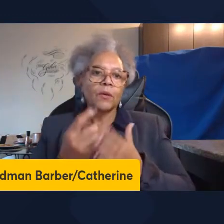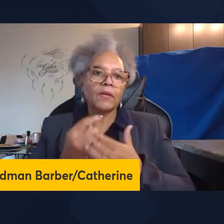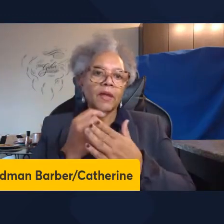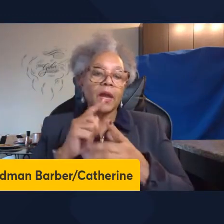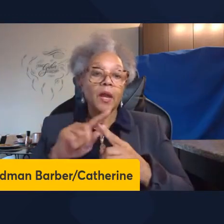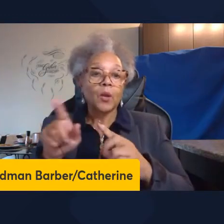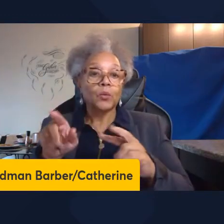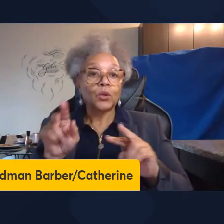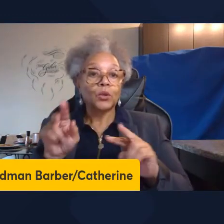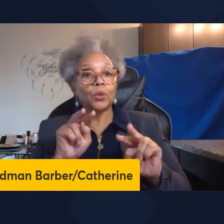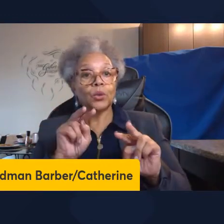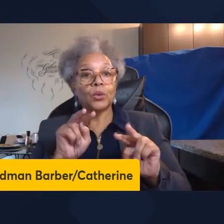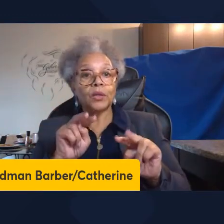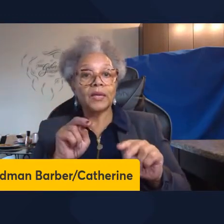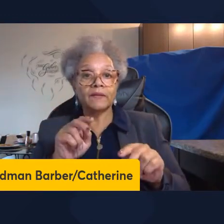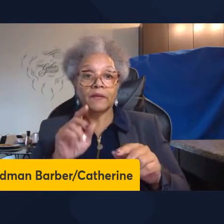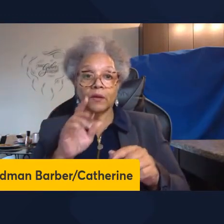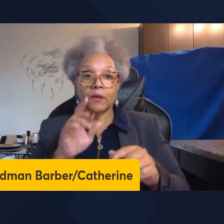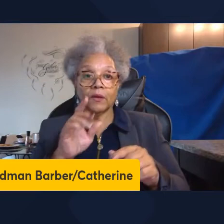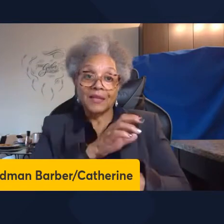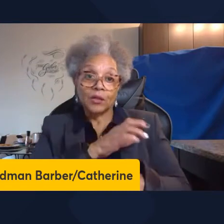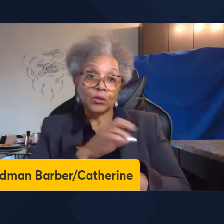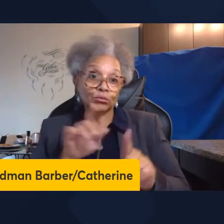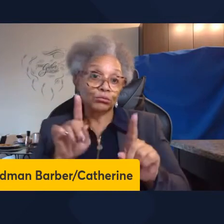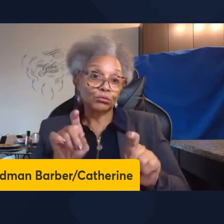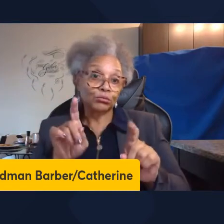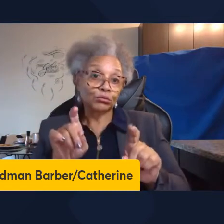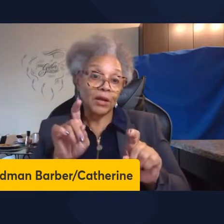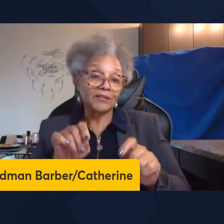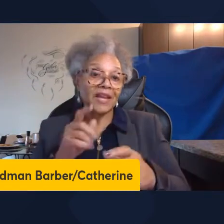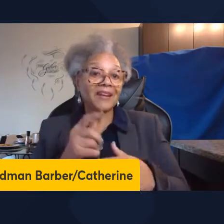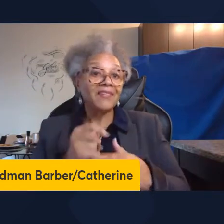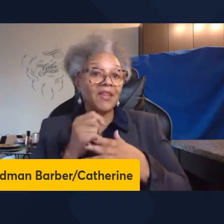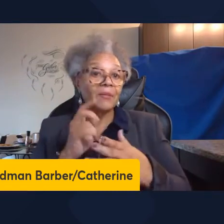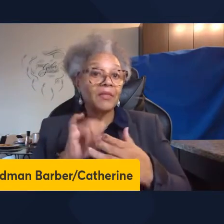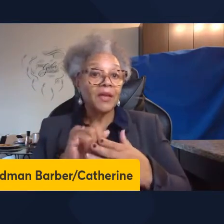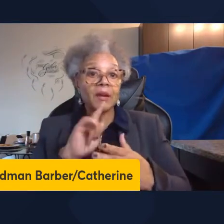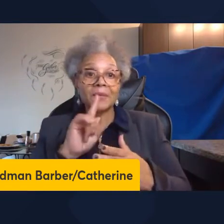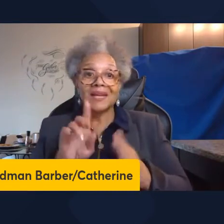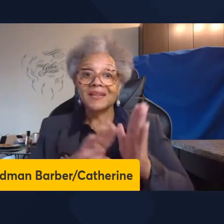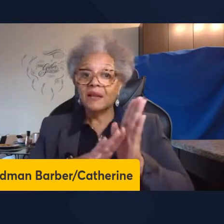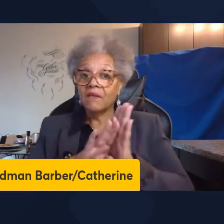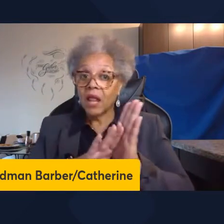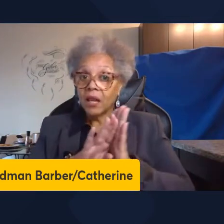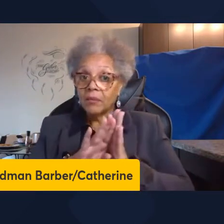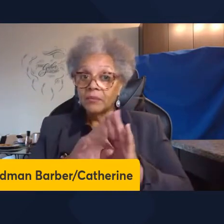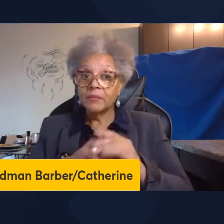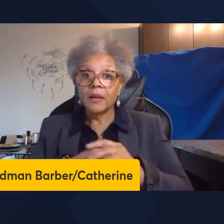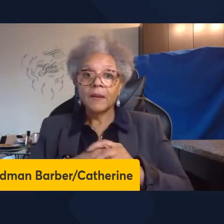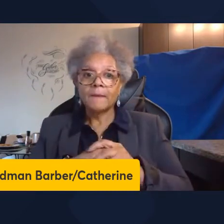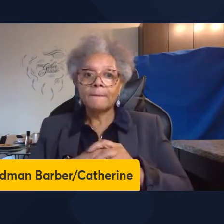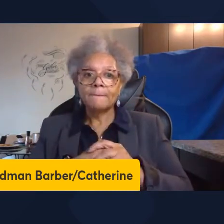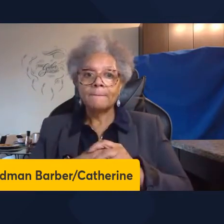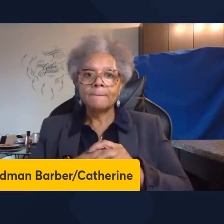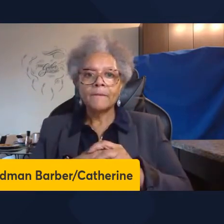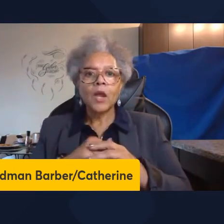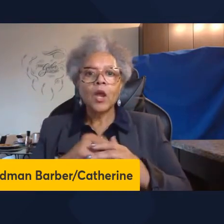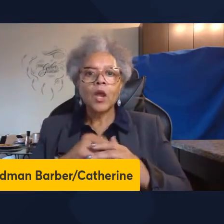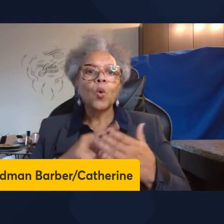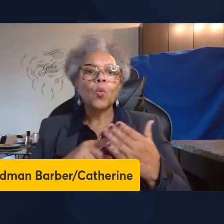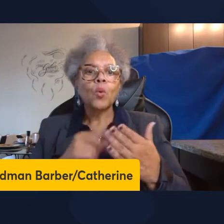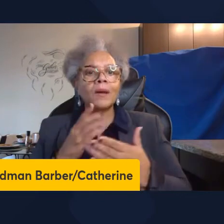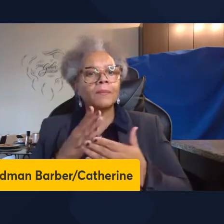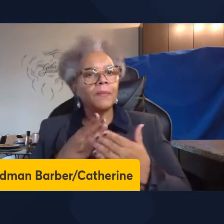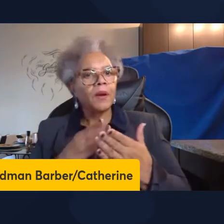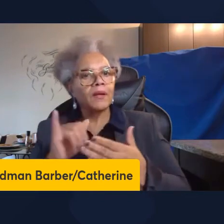at those clinical trials and the therapies that are being developed, what stage of disease are they tending to